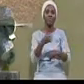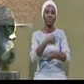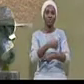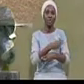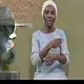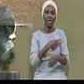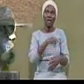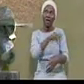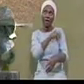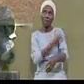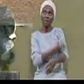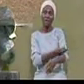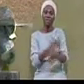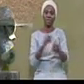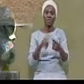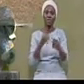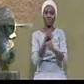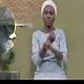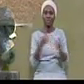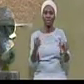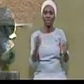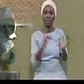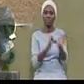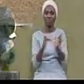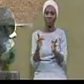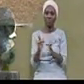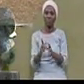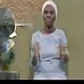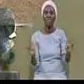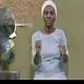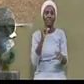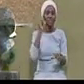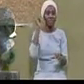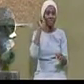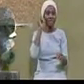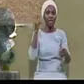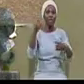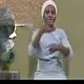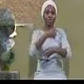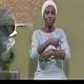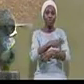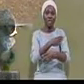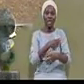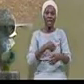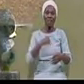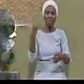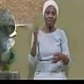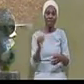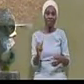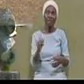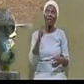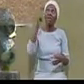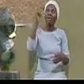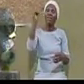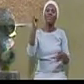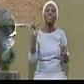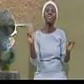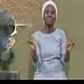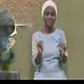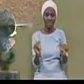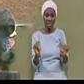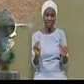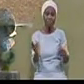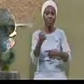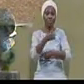My Savior the same yesterday, today and forever. He's